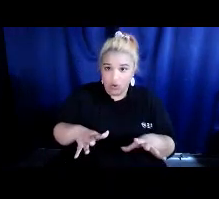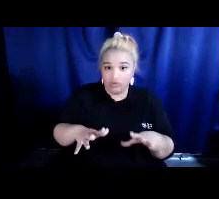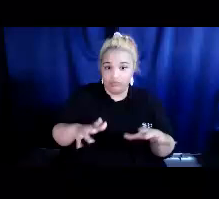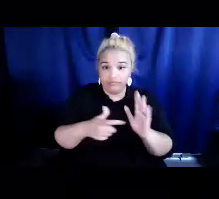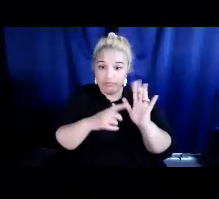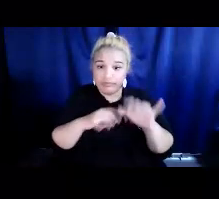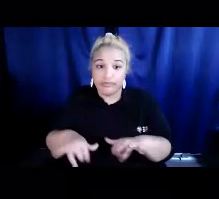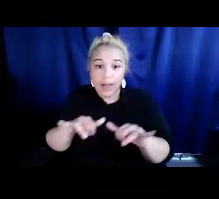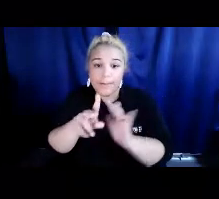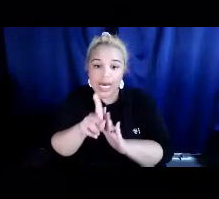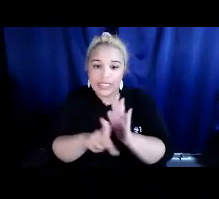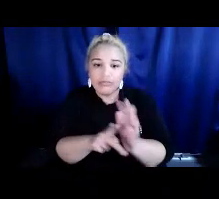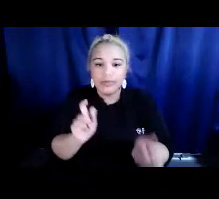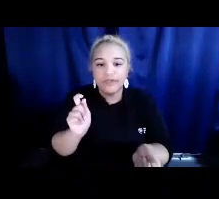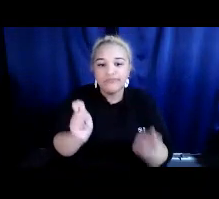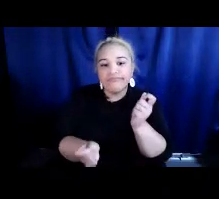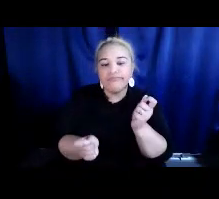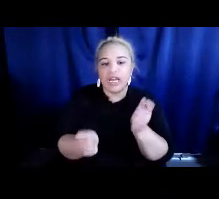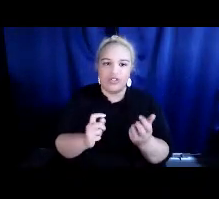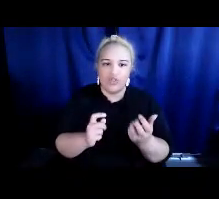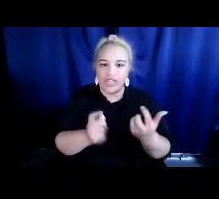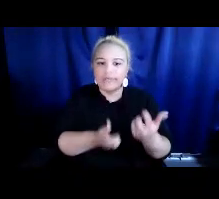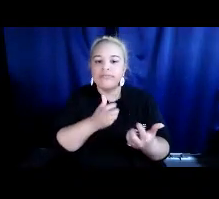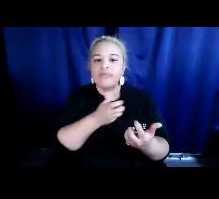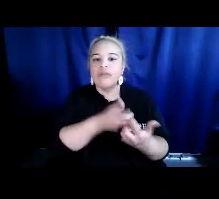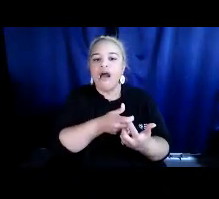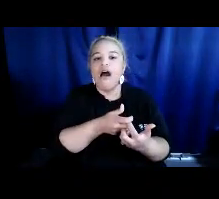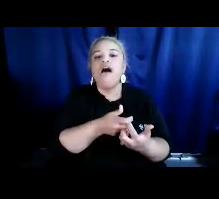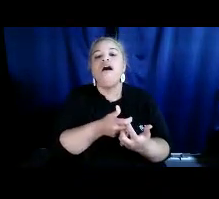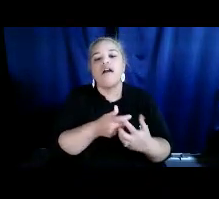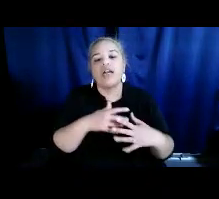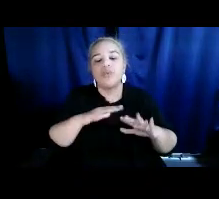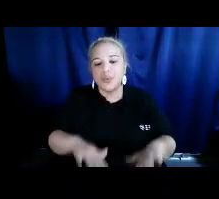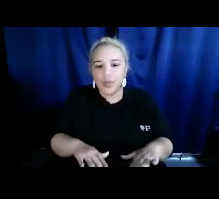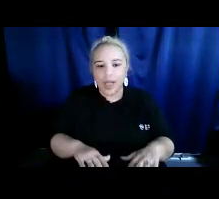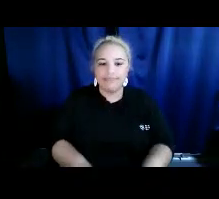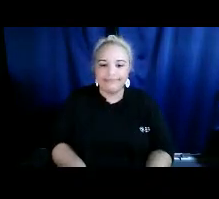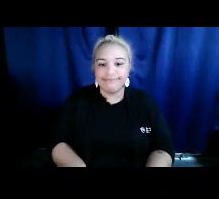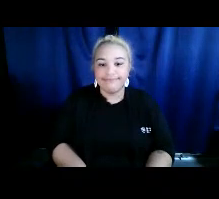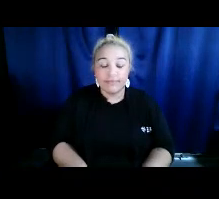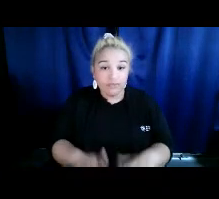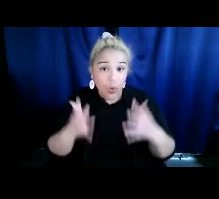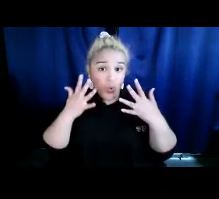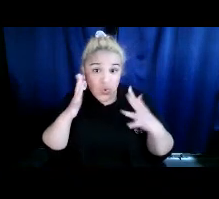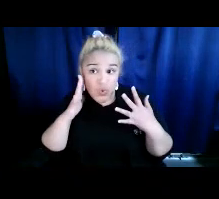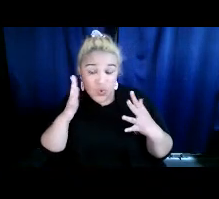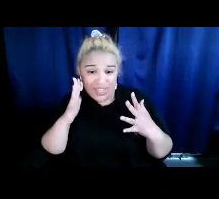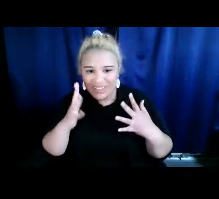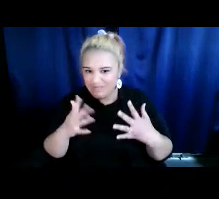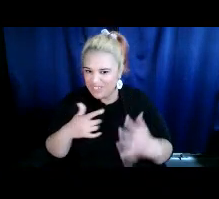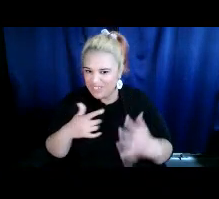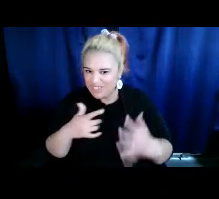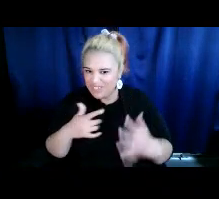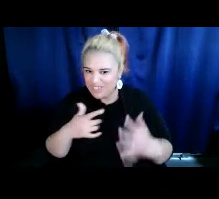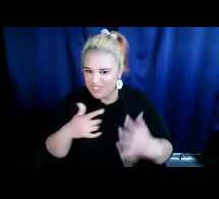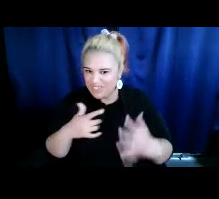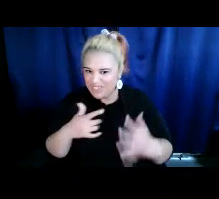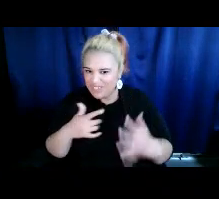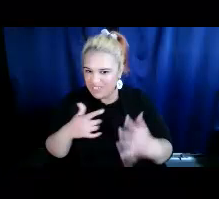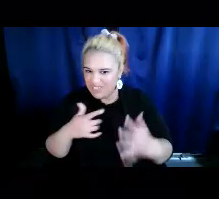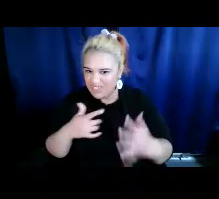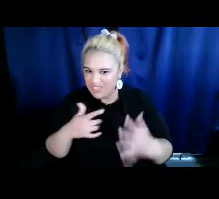auditory sensitivities. A consideration is to provide noise-canceling headphones or sound absorption panels